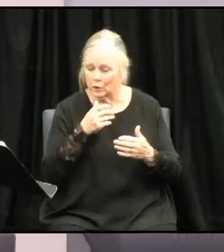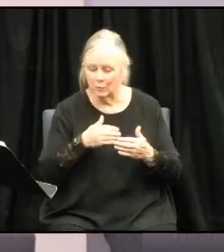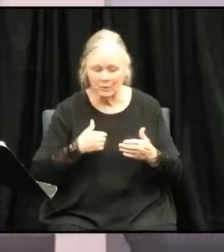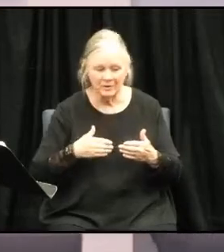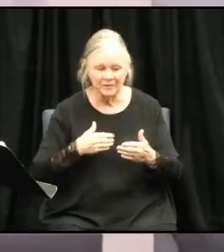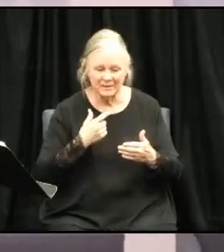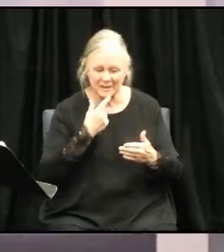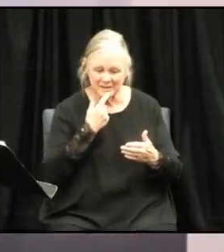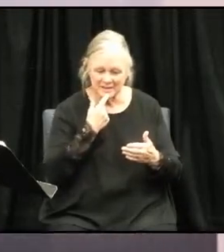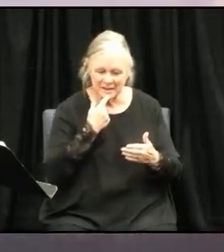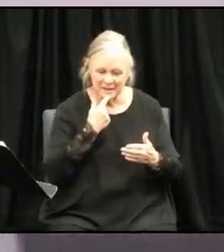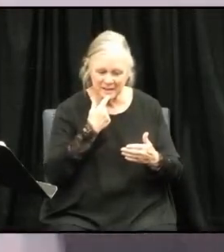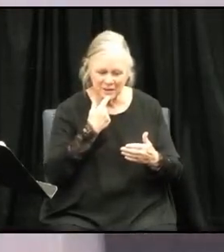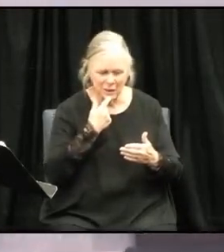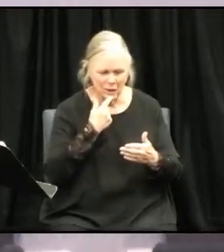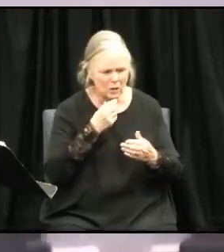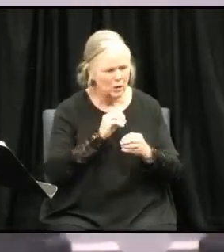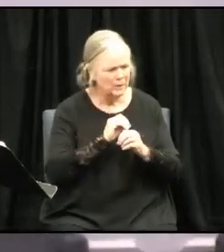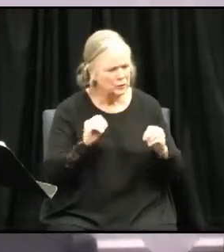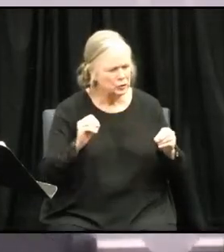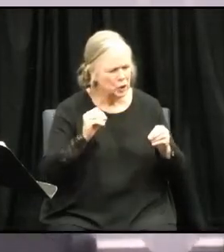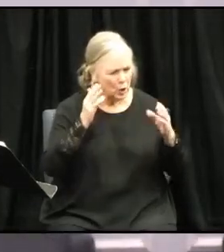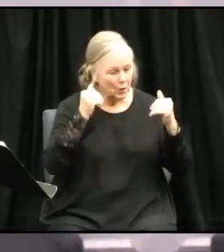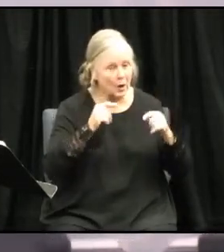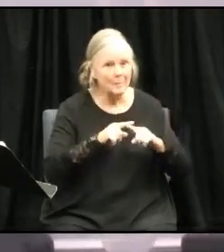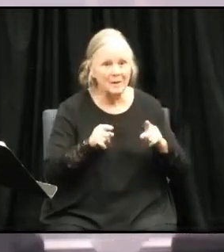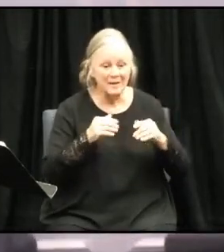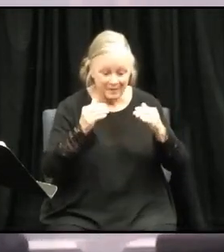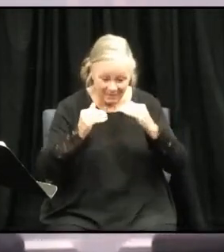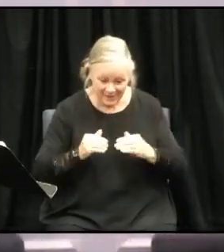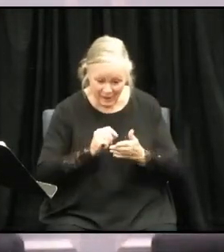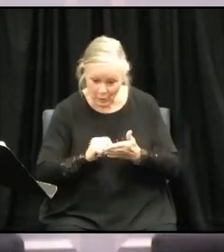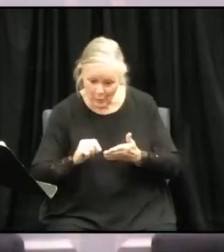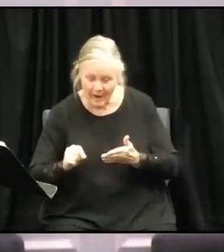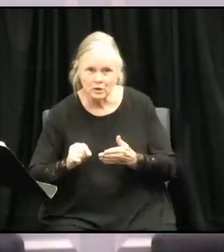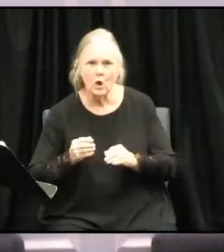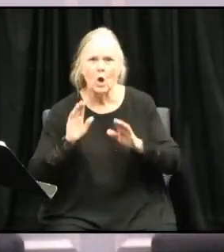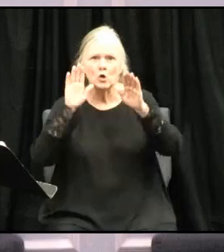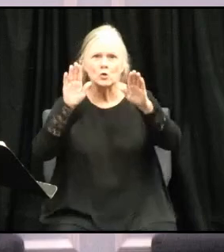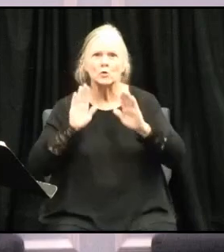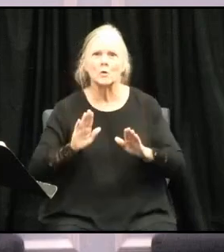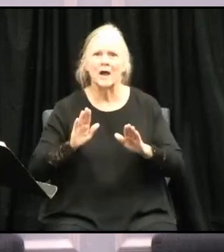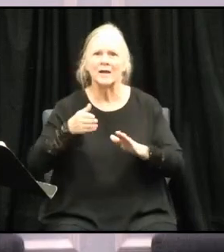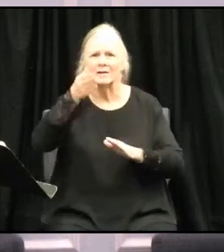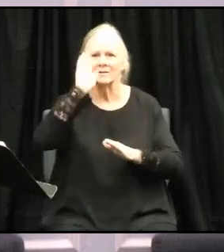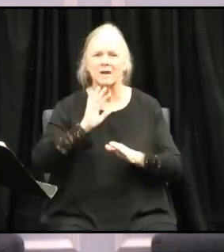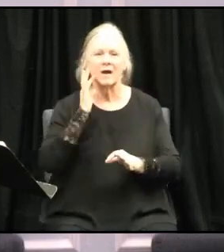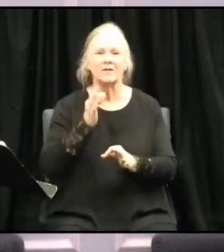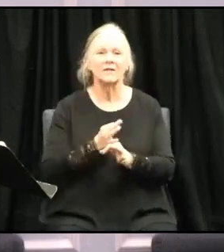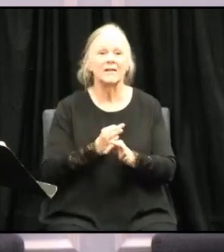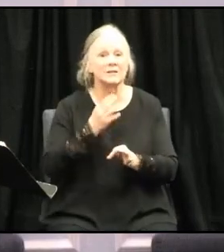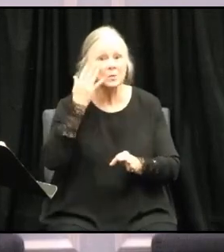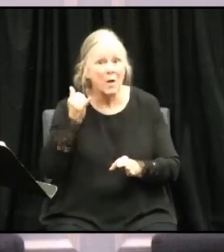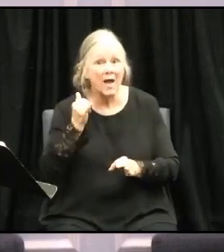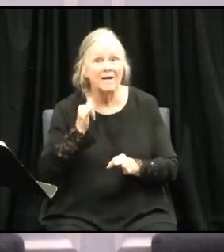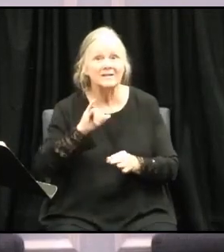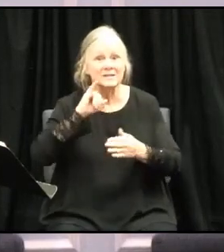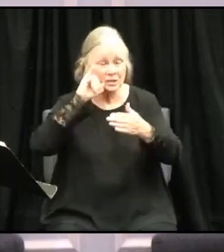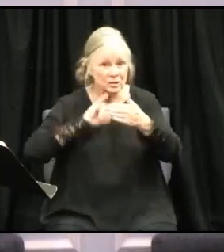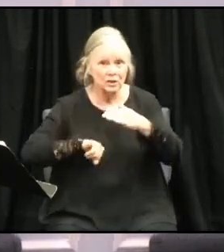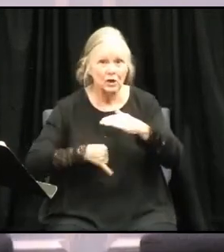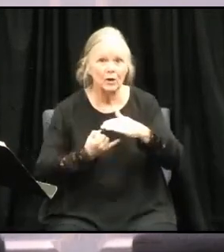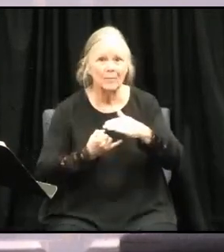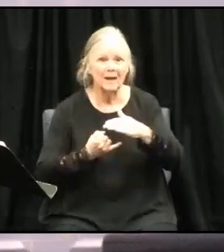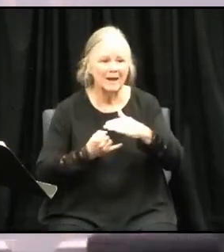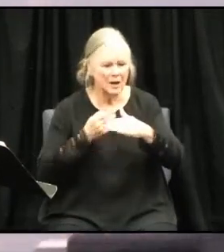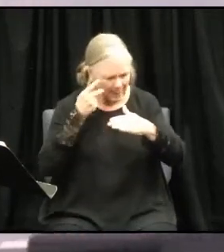is no hope? Then he's saying, great is God's faithfulness, because Jeremiah, something focused him, the